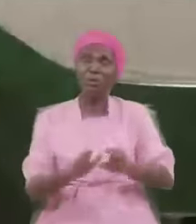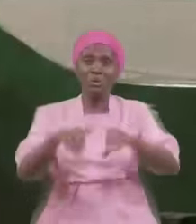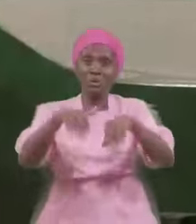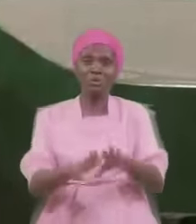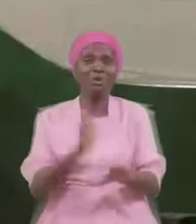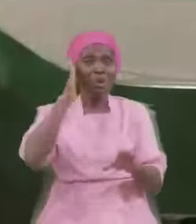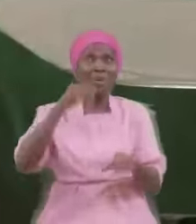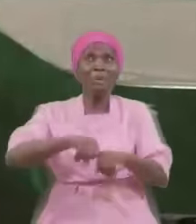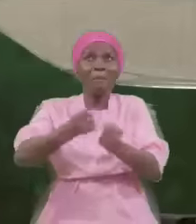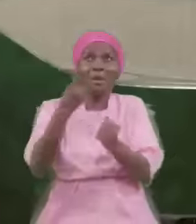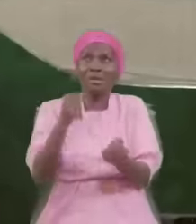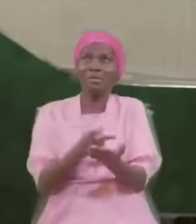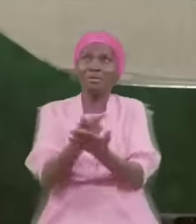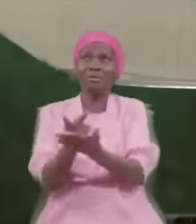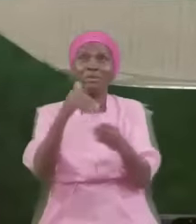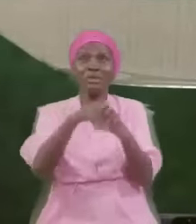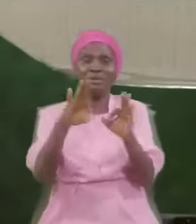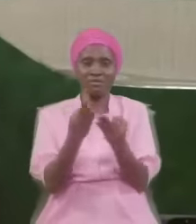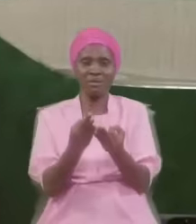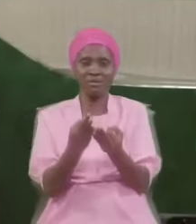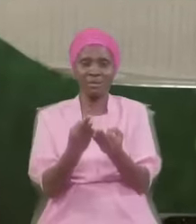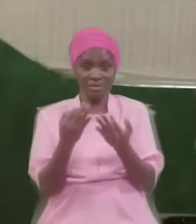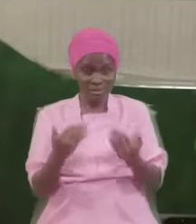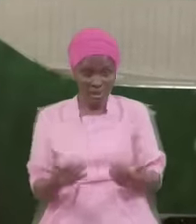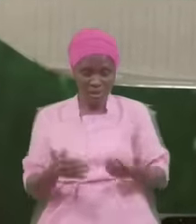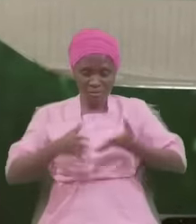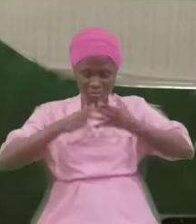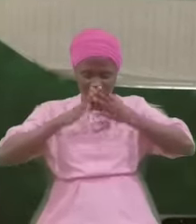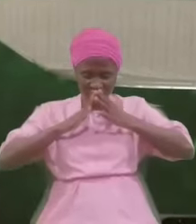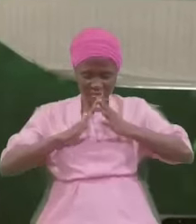ship, the family. Peace be still tonight.